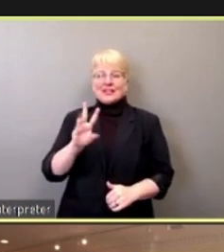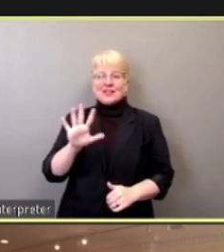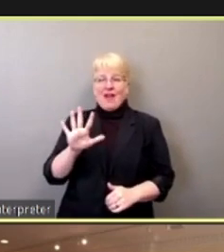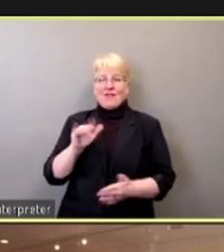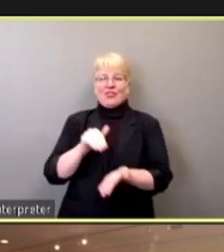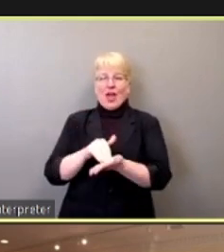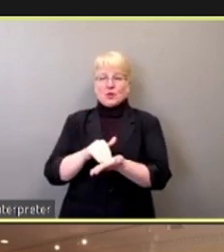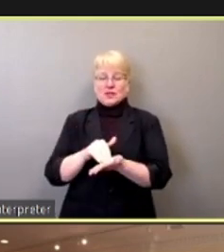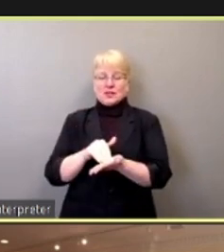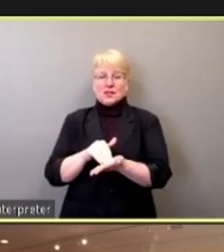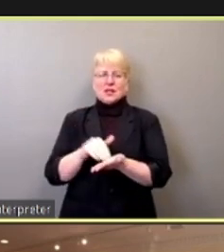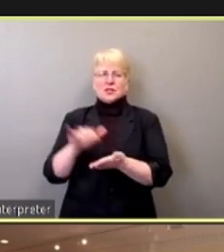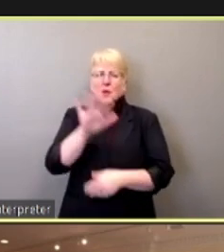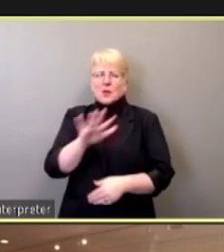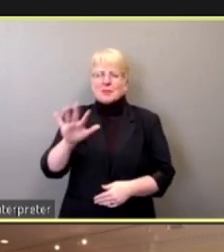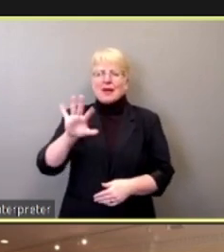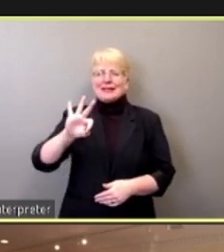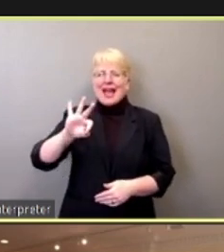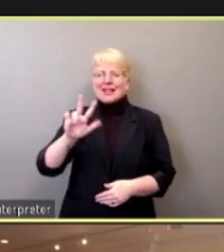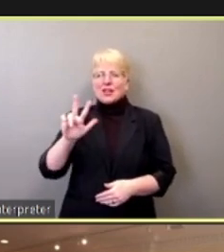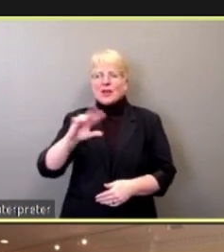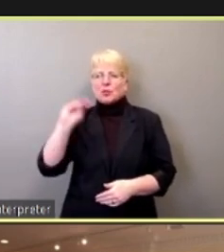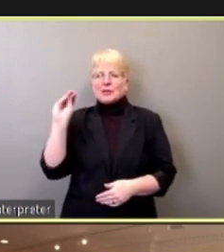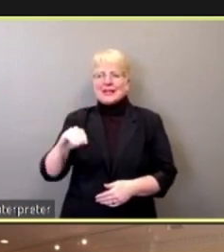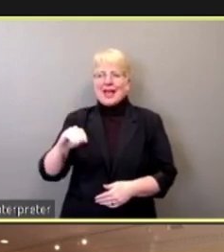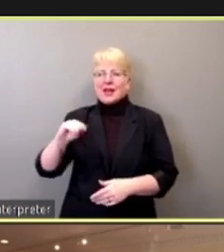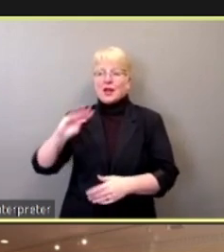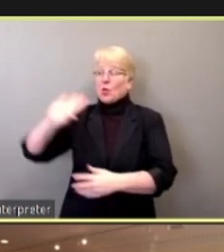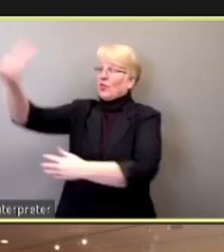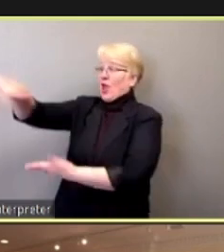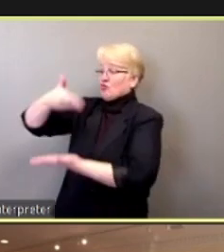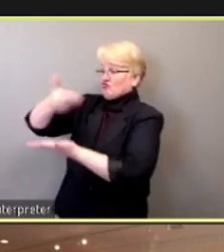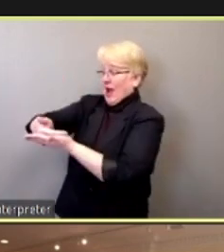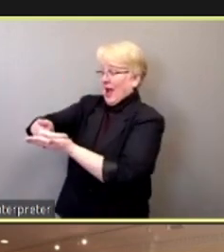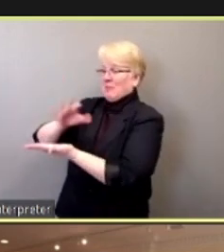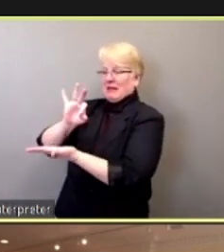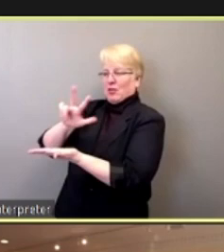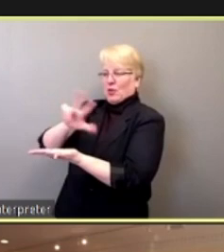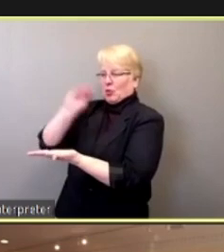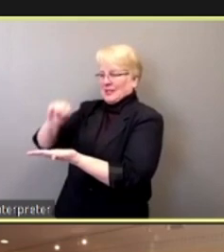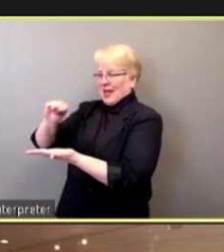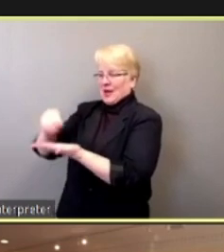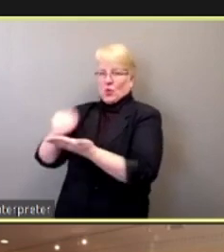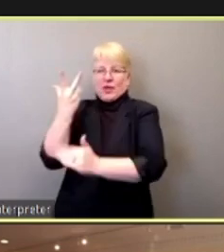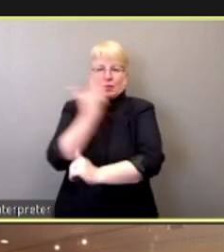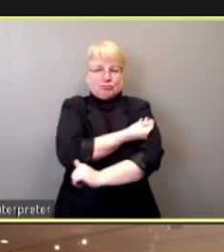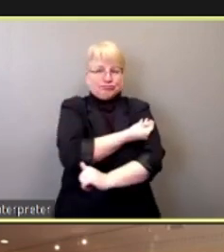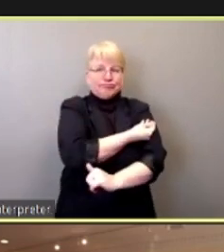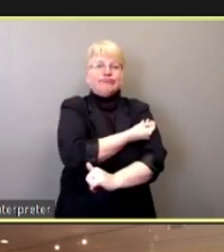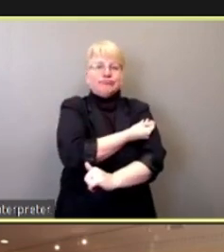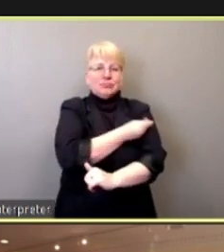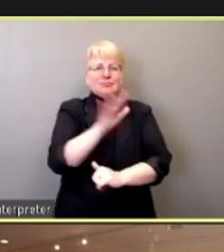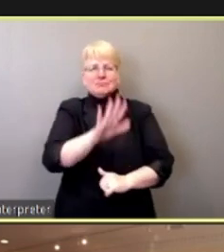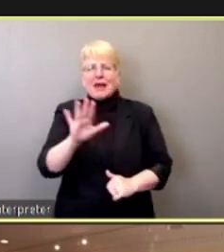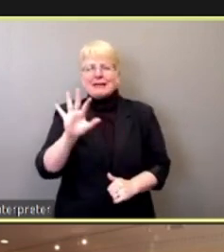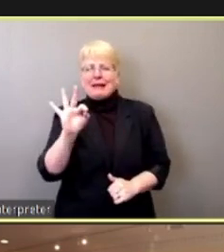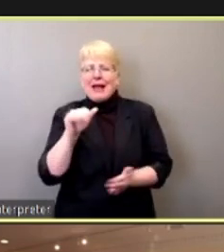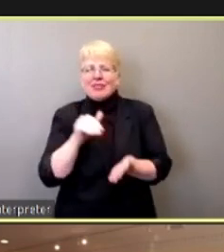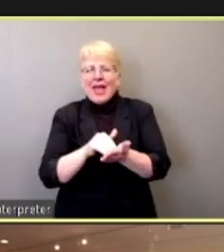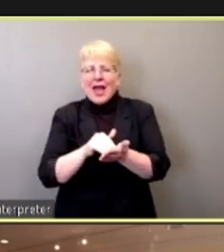we're distributing about 93% of the vaccines that we've received, and on average about 9,000 shots per